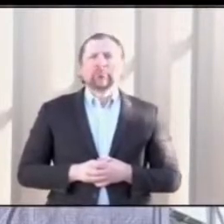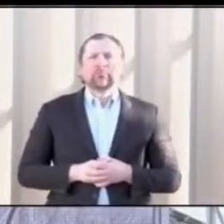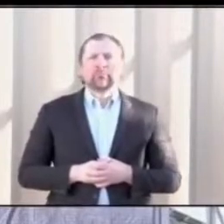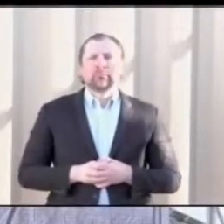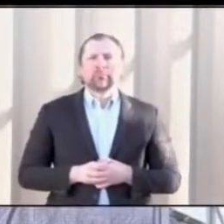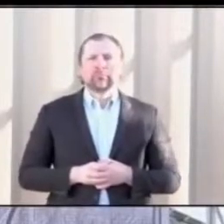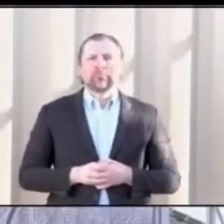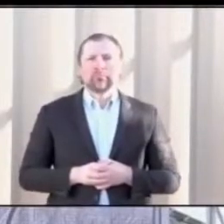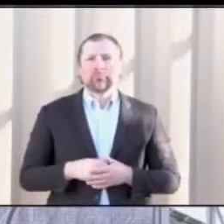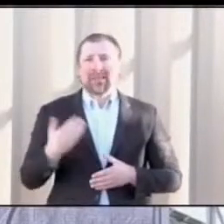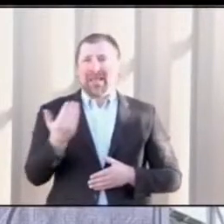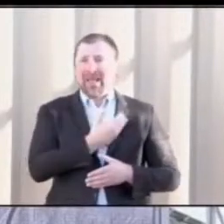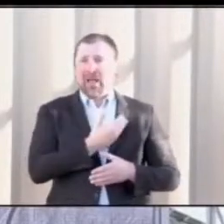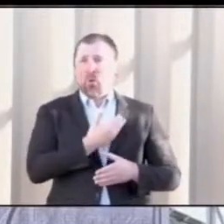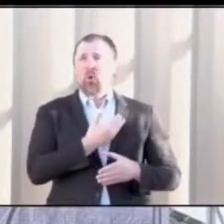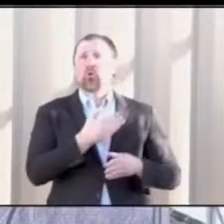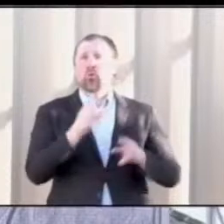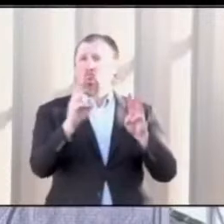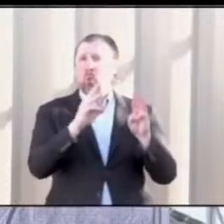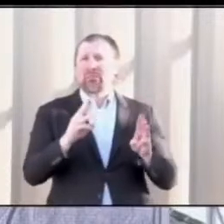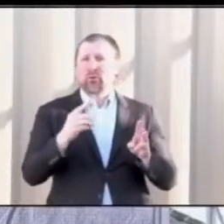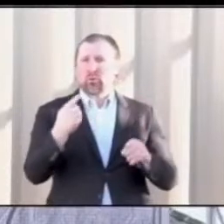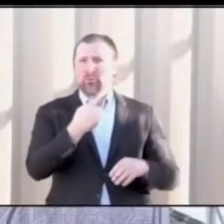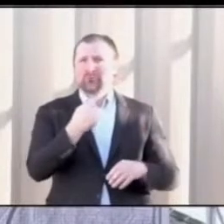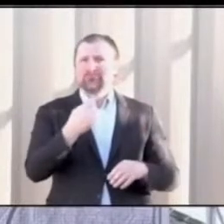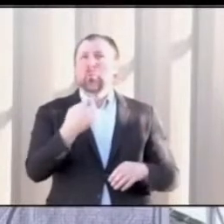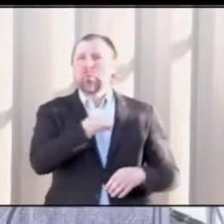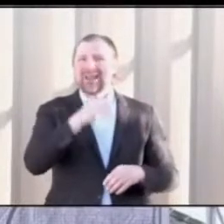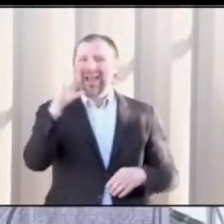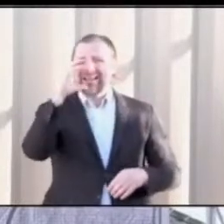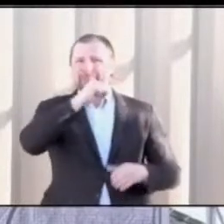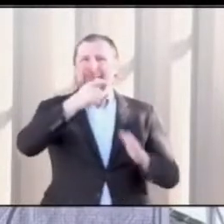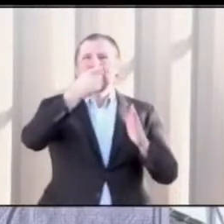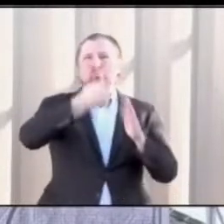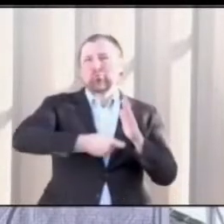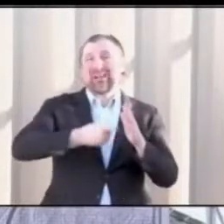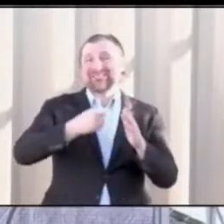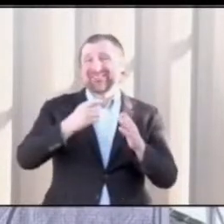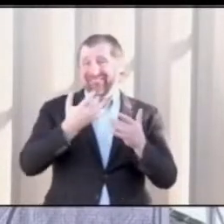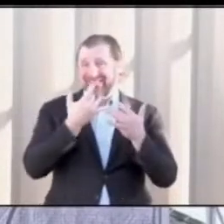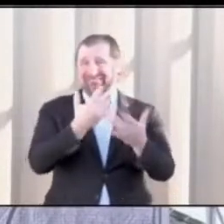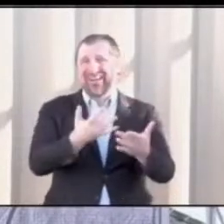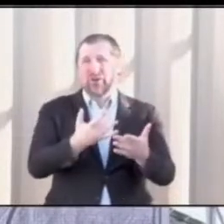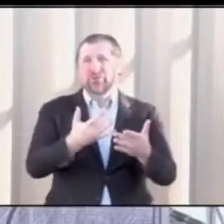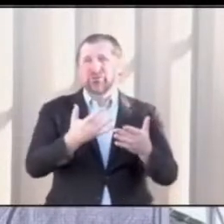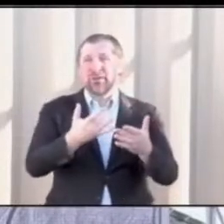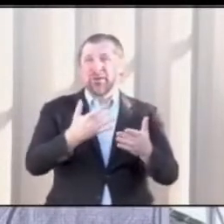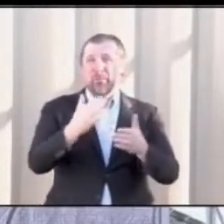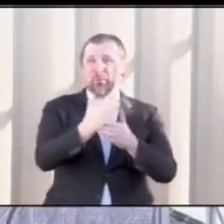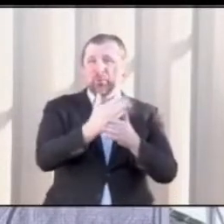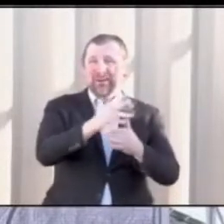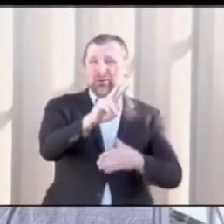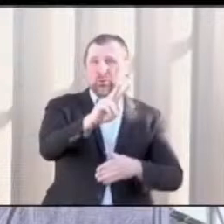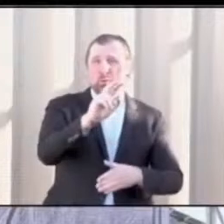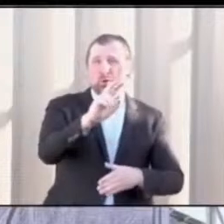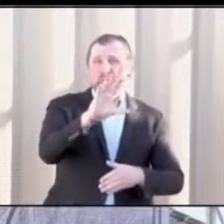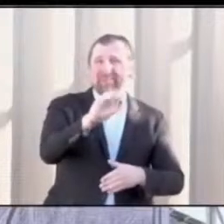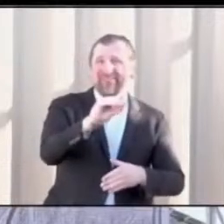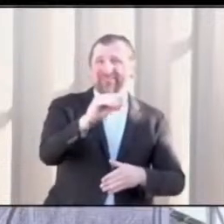AccuWeather is estimating the cost of these fires at between $250